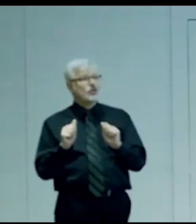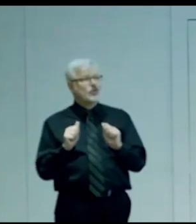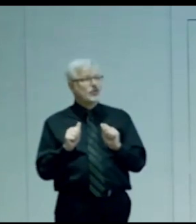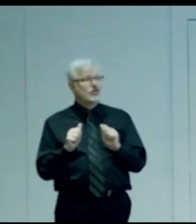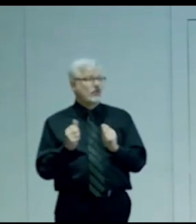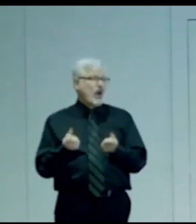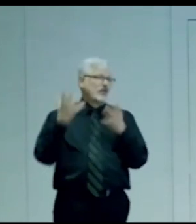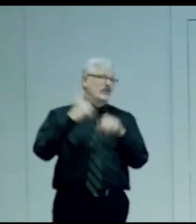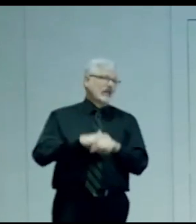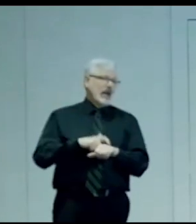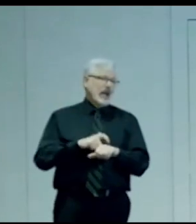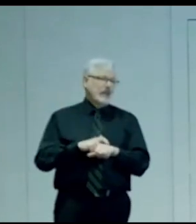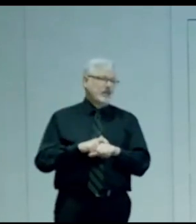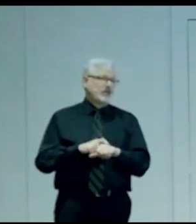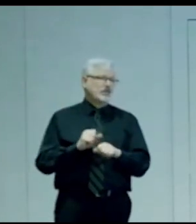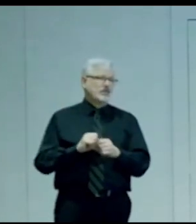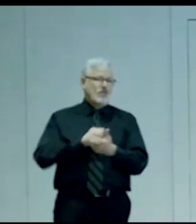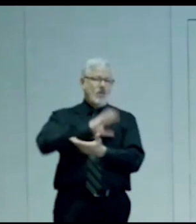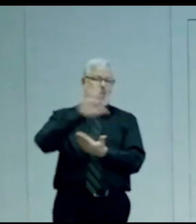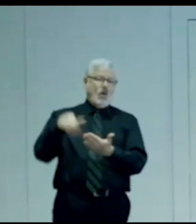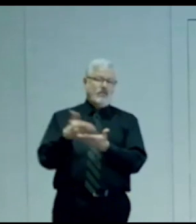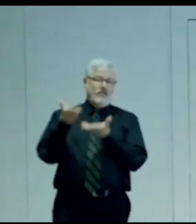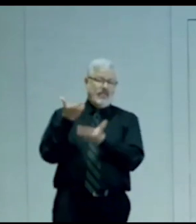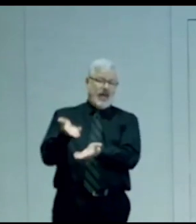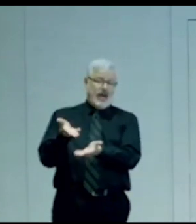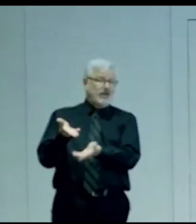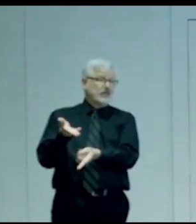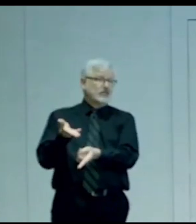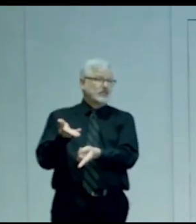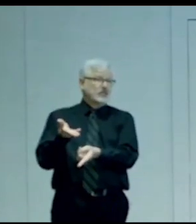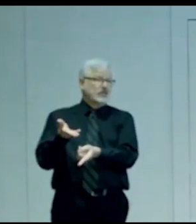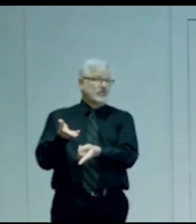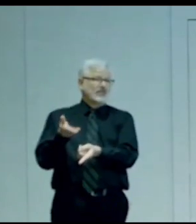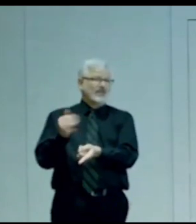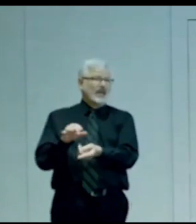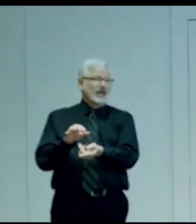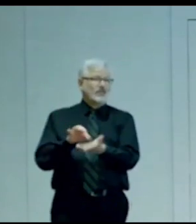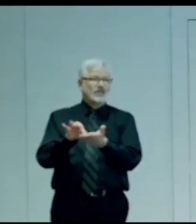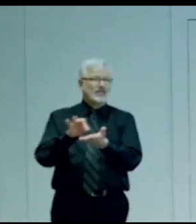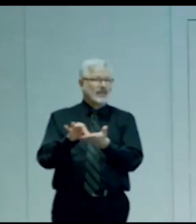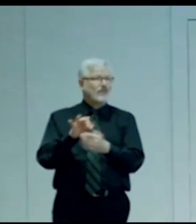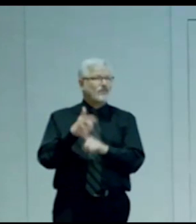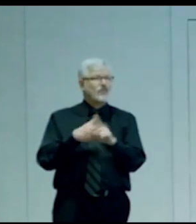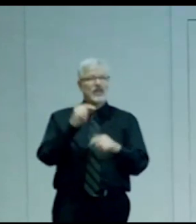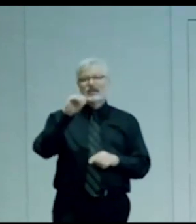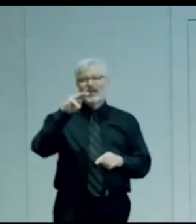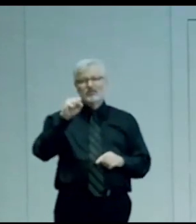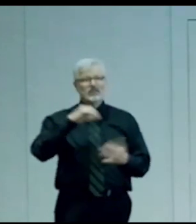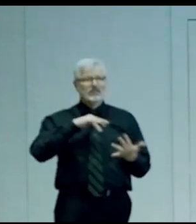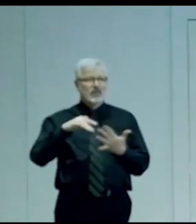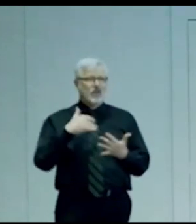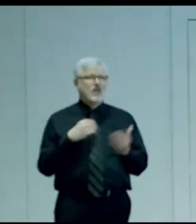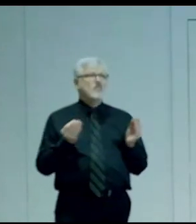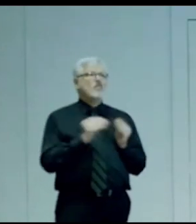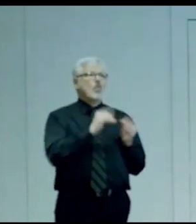of time. And all of that was based on that data we had collected from the TIM study, where we had much more